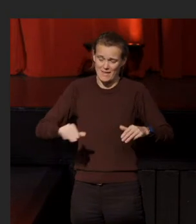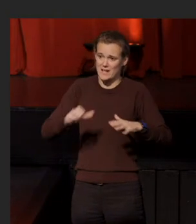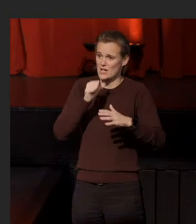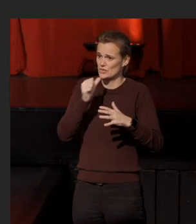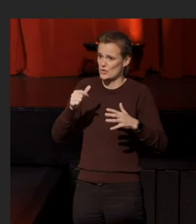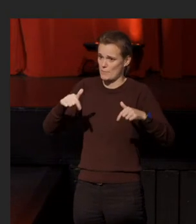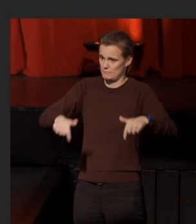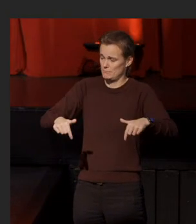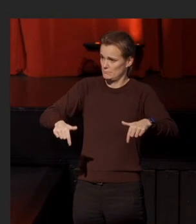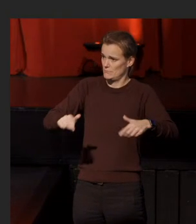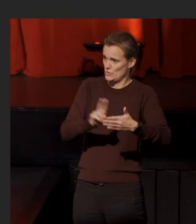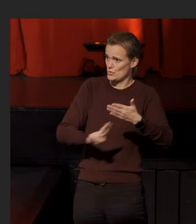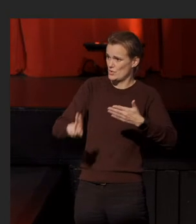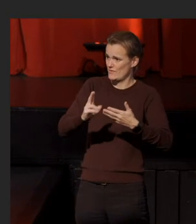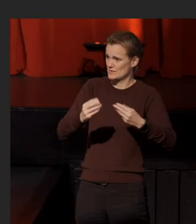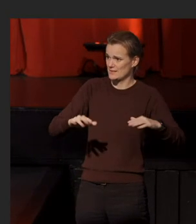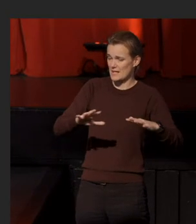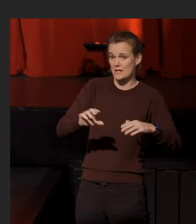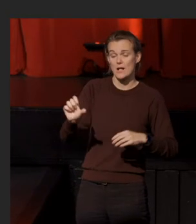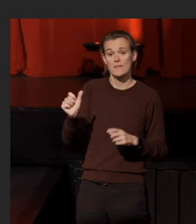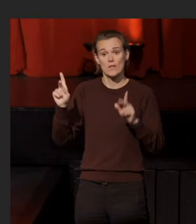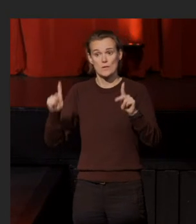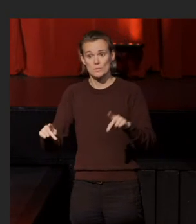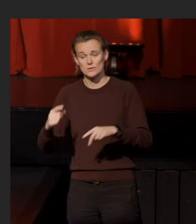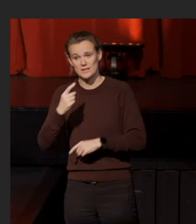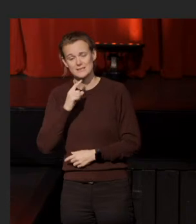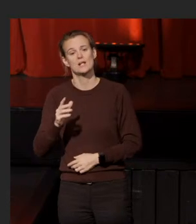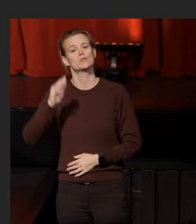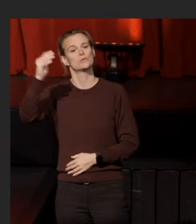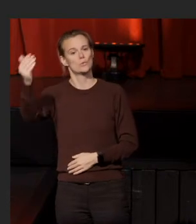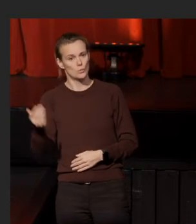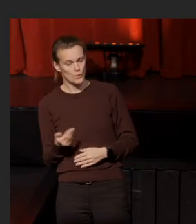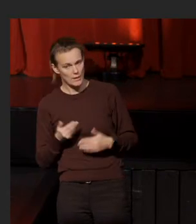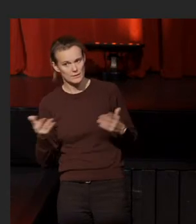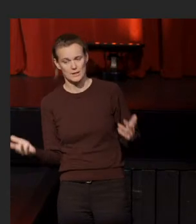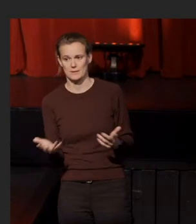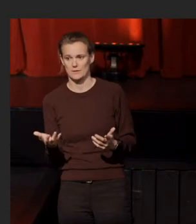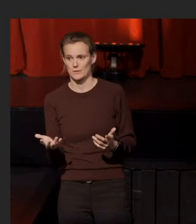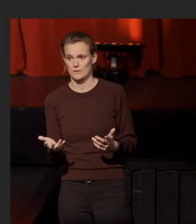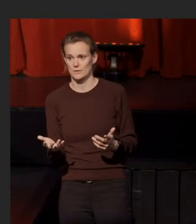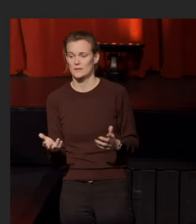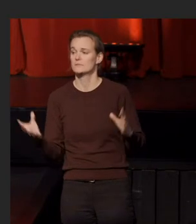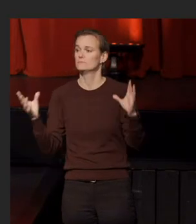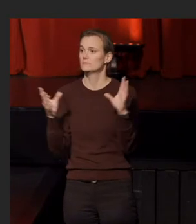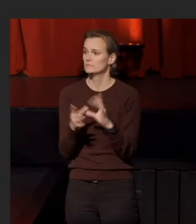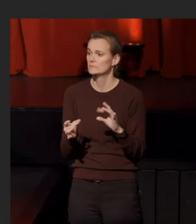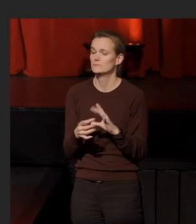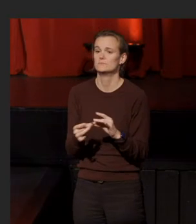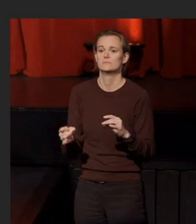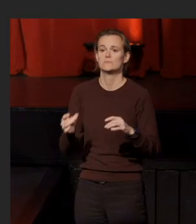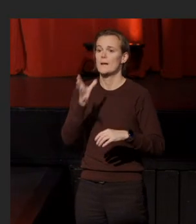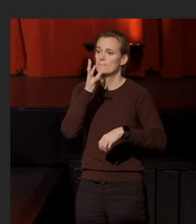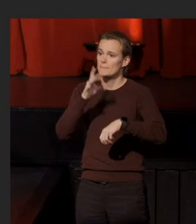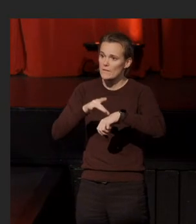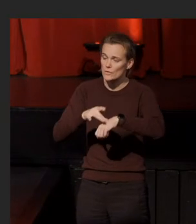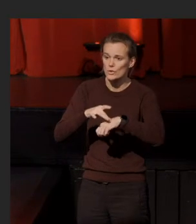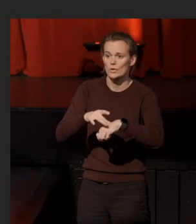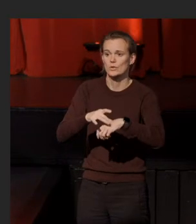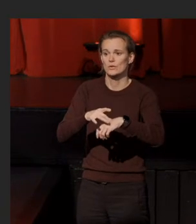this hosting this event. The other said, "You are welcome here." And then talked in terms of Mother Earth, a